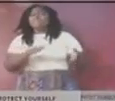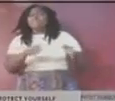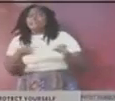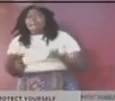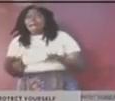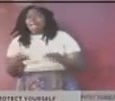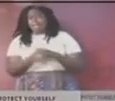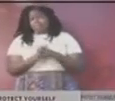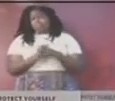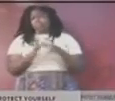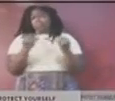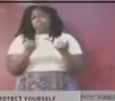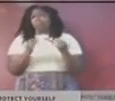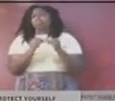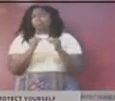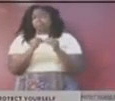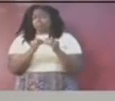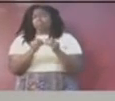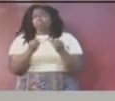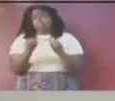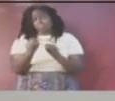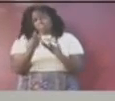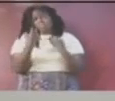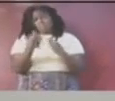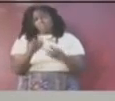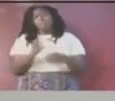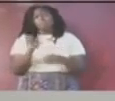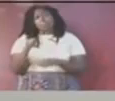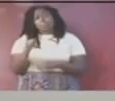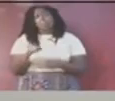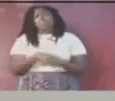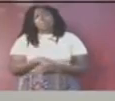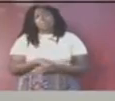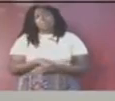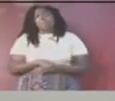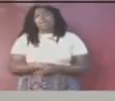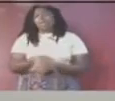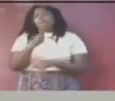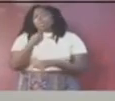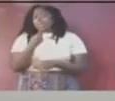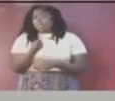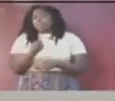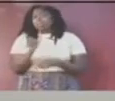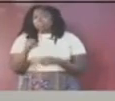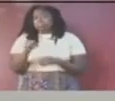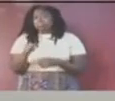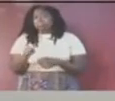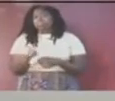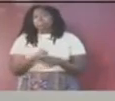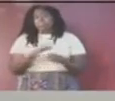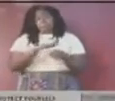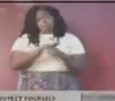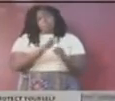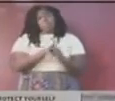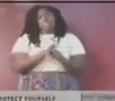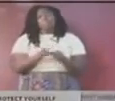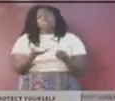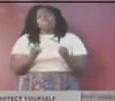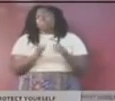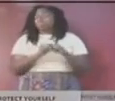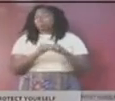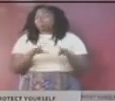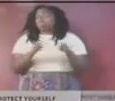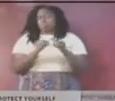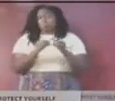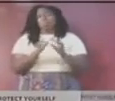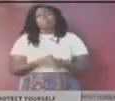included from our side as not an NCD, but as a risk factor for COVID-19. So it certainly can be. Yeah. Good. Thank you. And thank